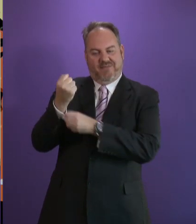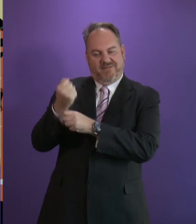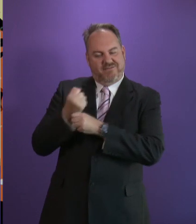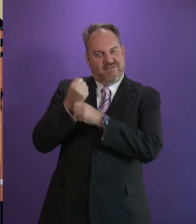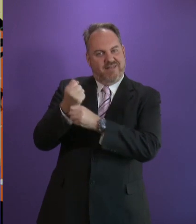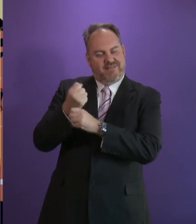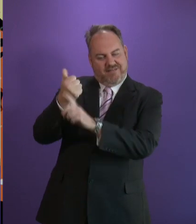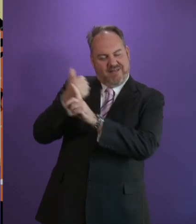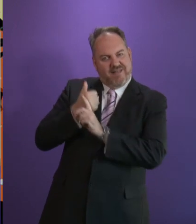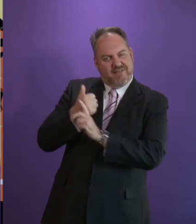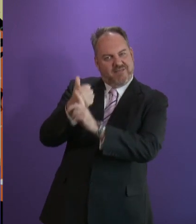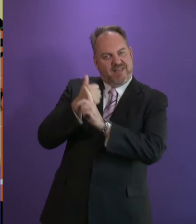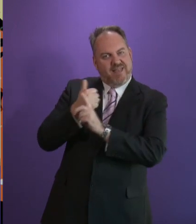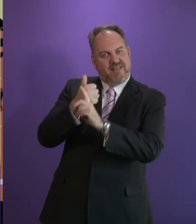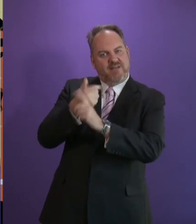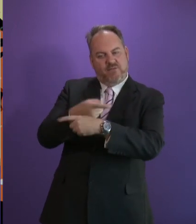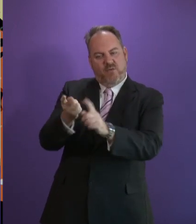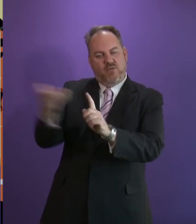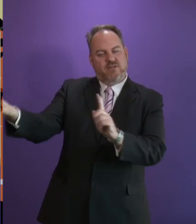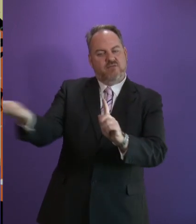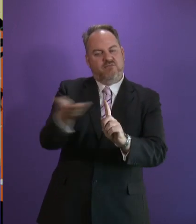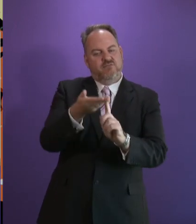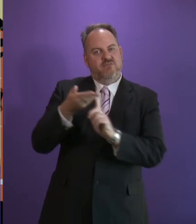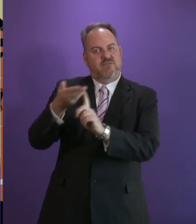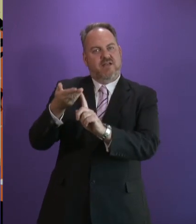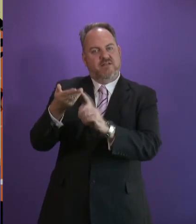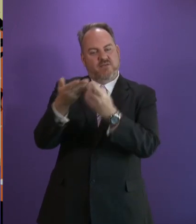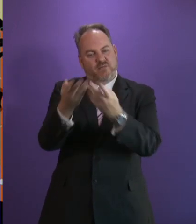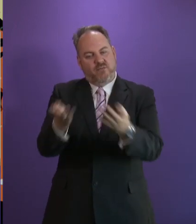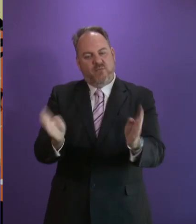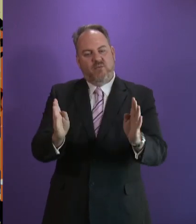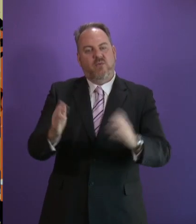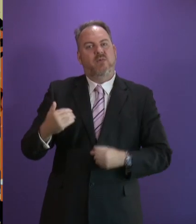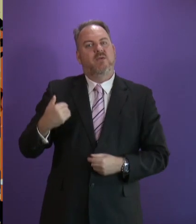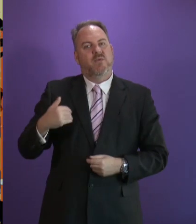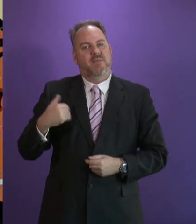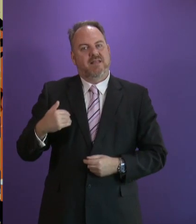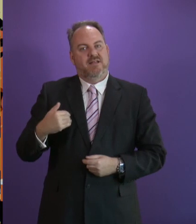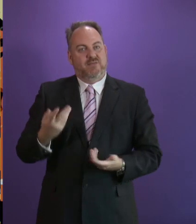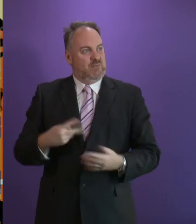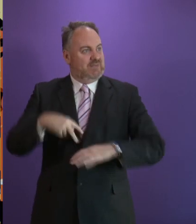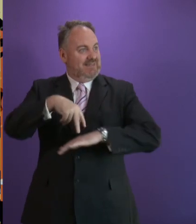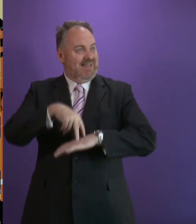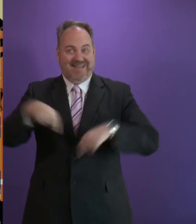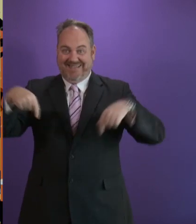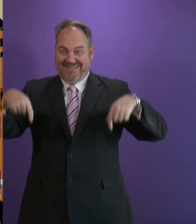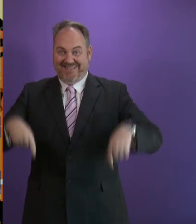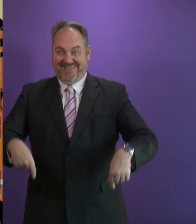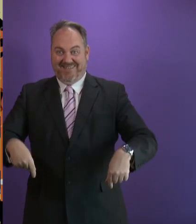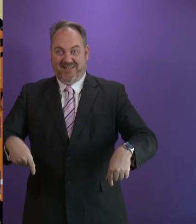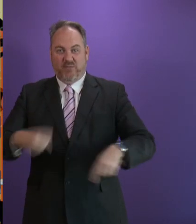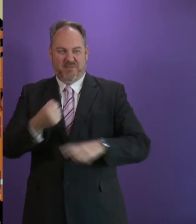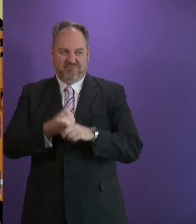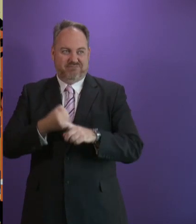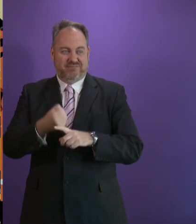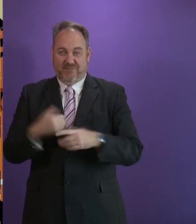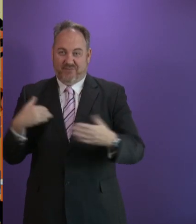advocating for the rights of women to be at the very heart of the place that I'm now standing in for over 150